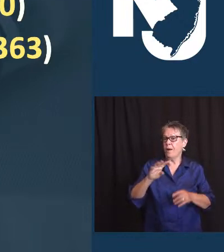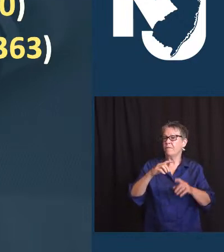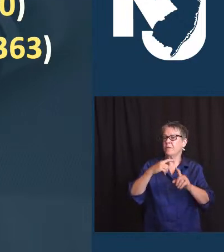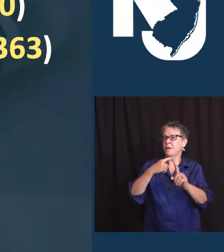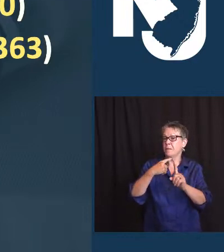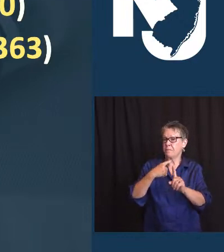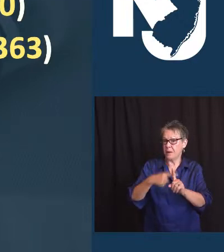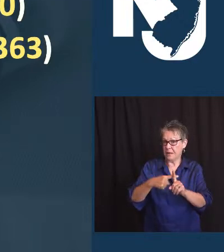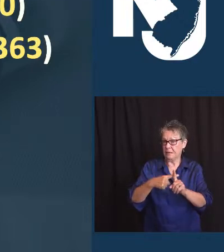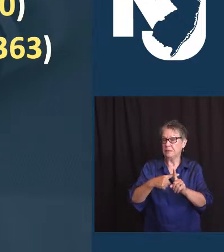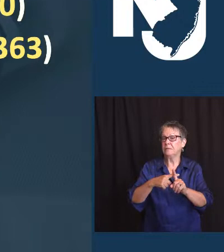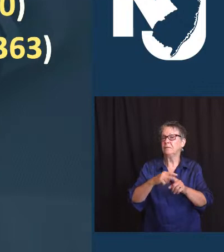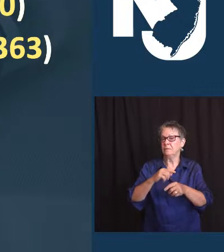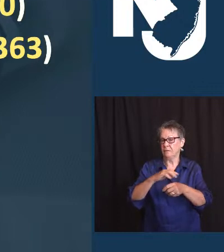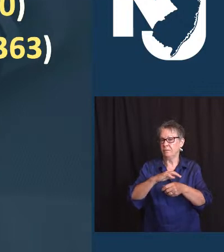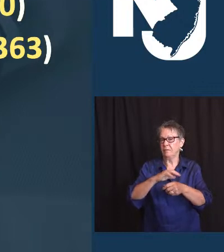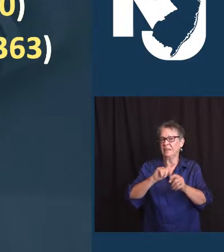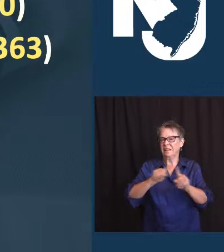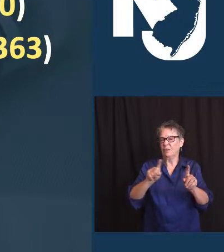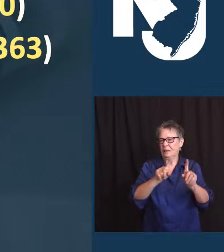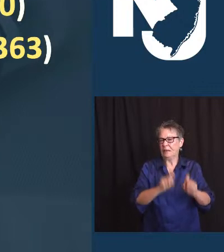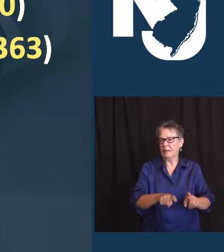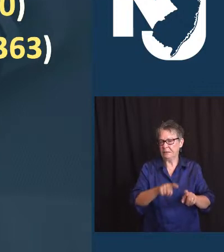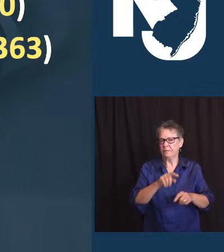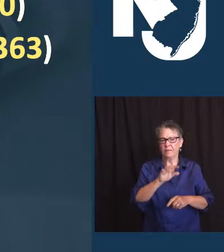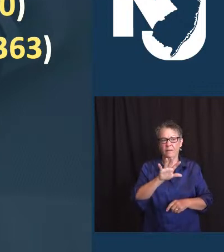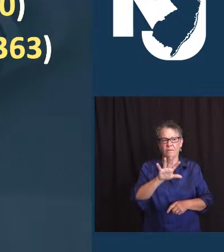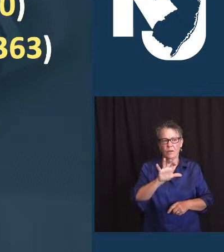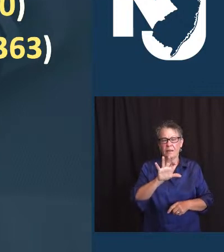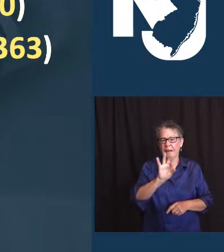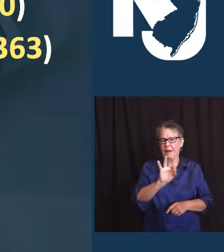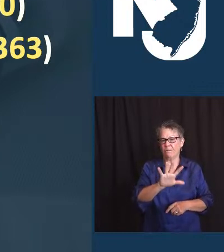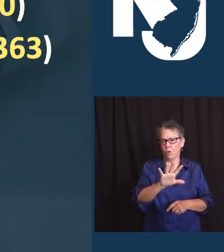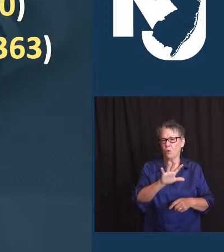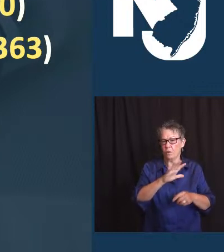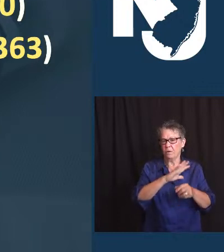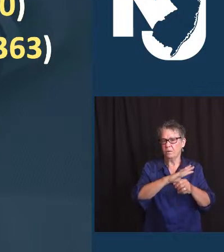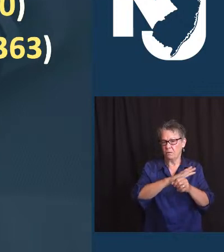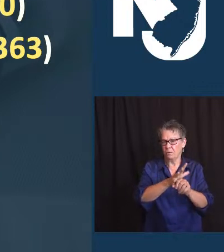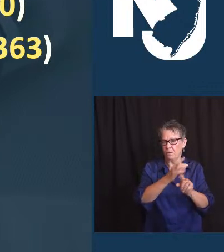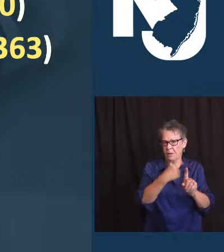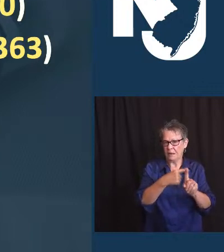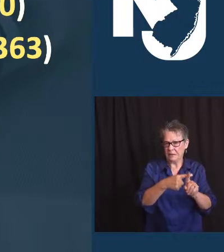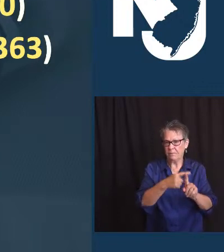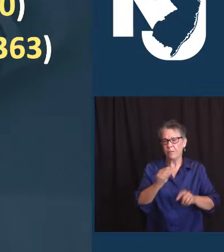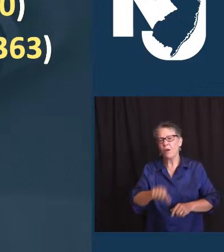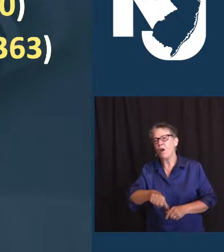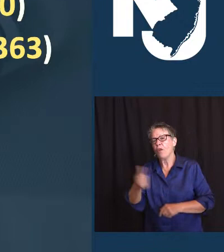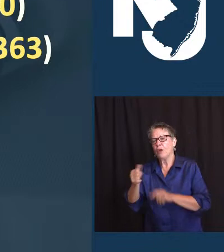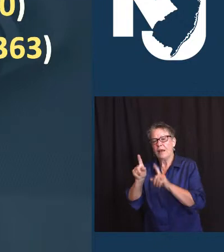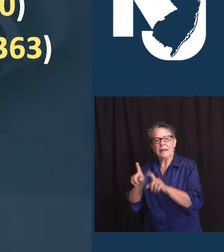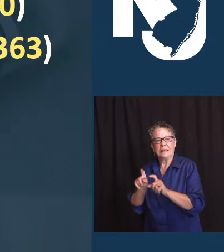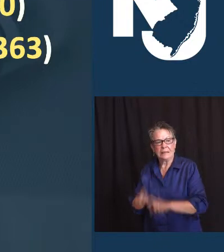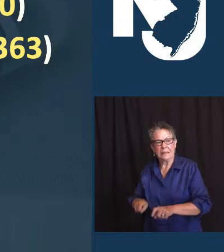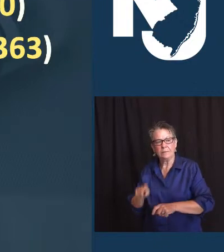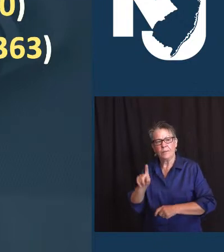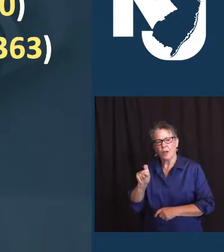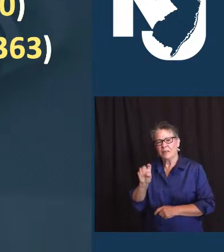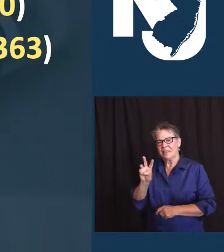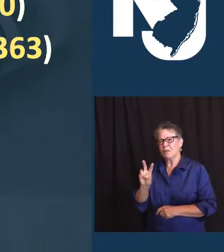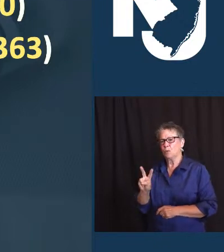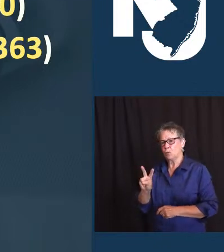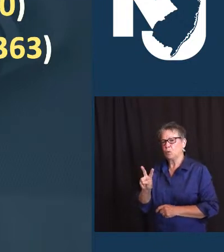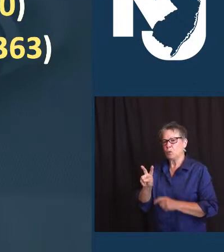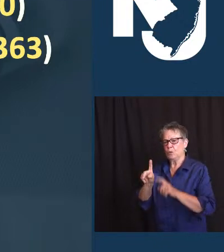positive antigen test totaling 162. As a couple of points of comparison, 2 weeks ago we